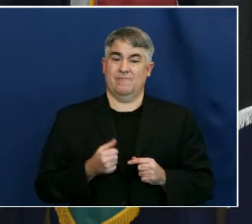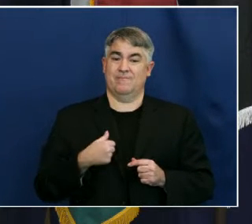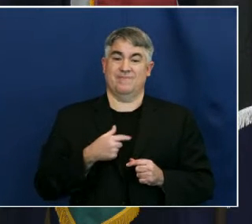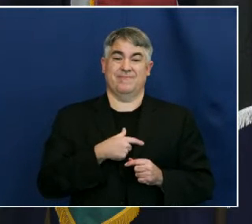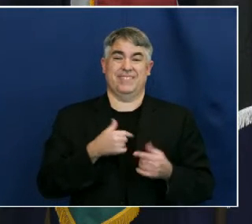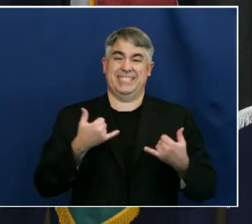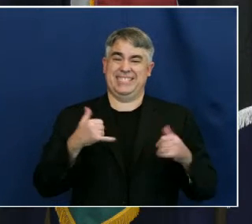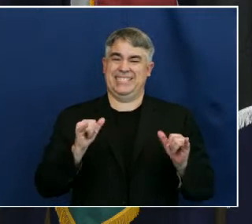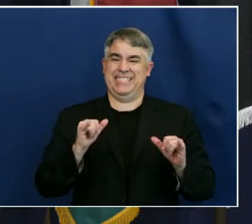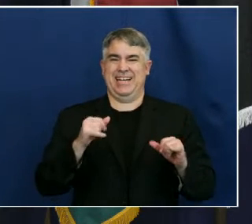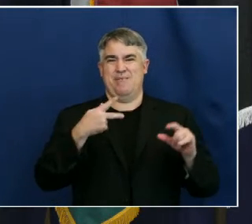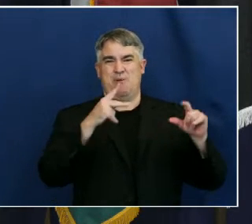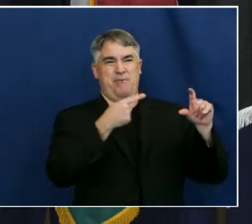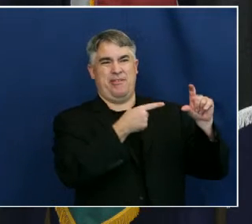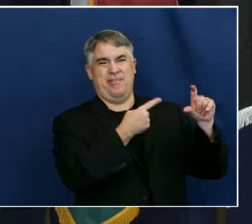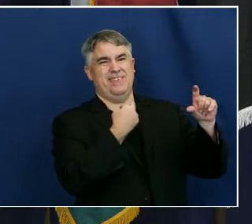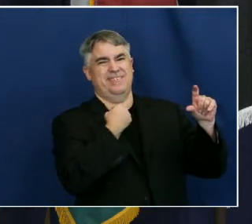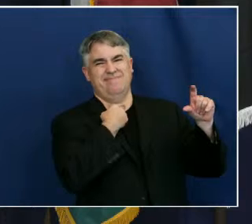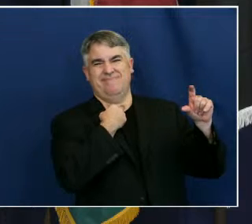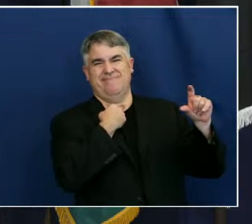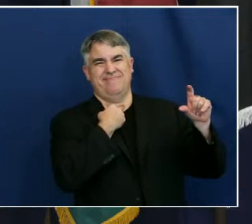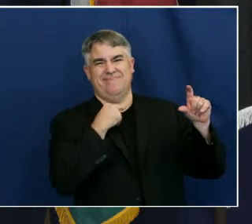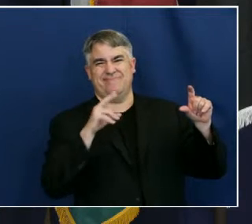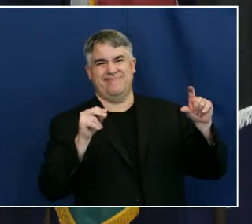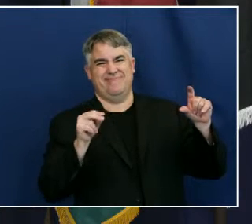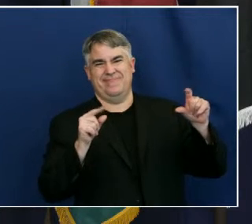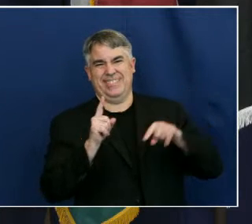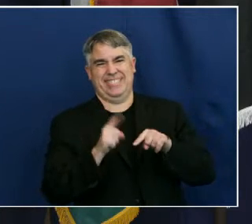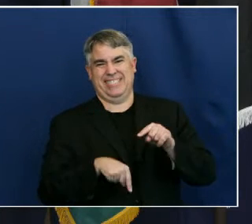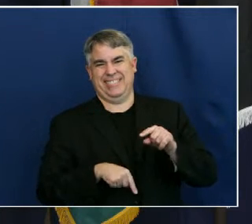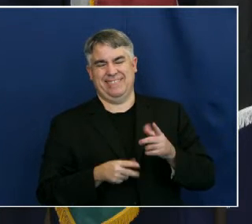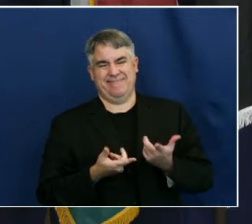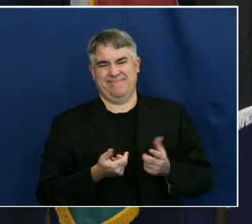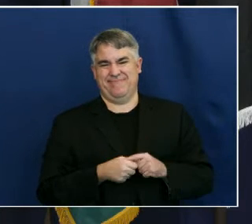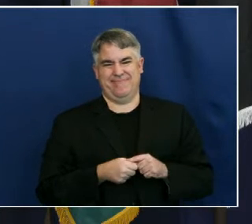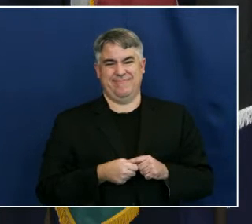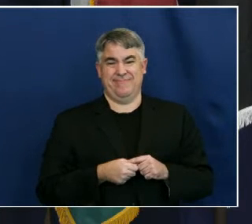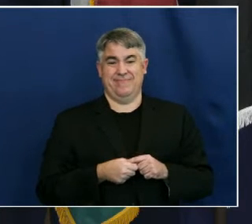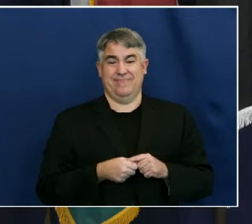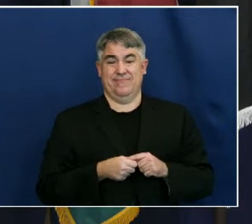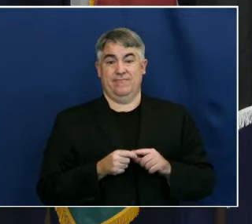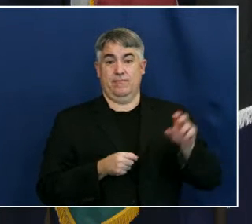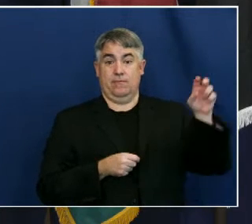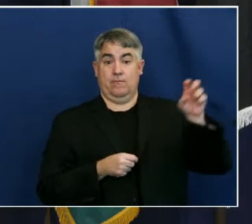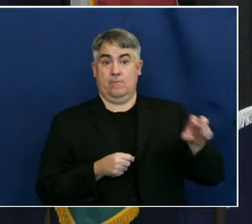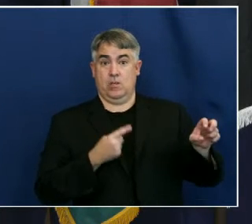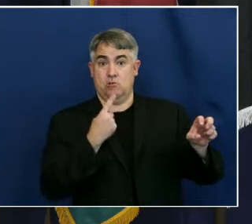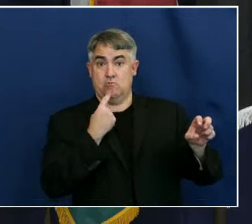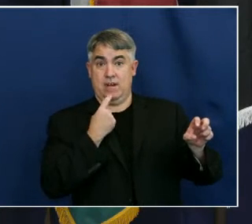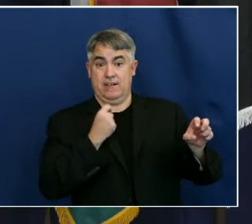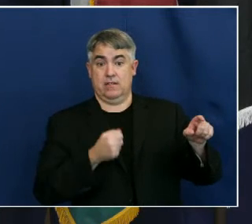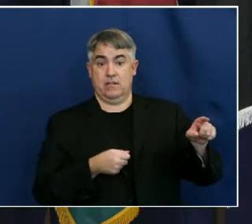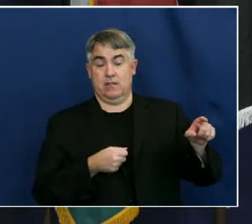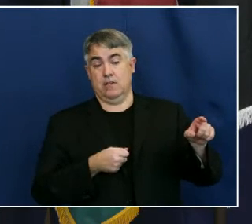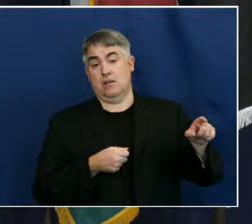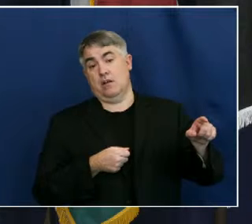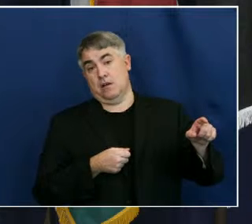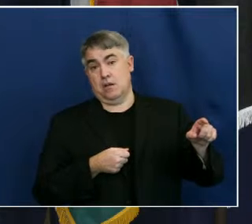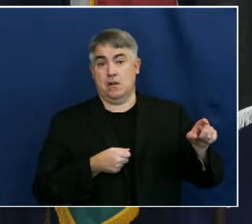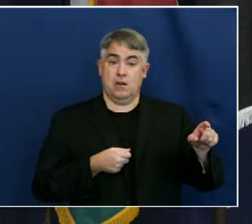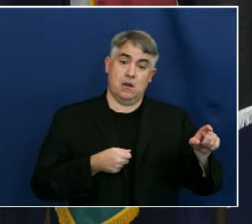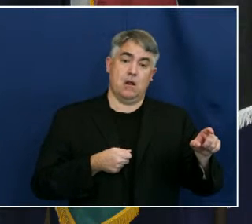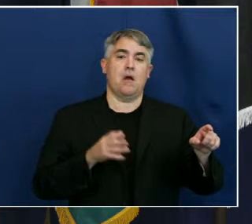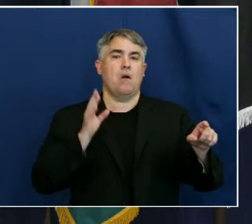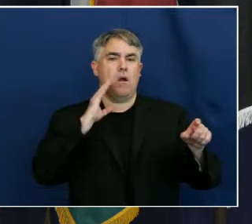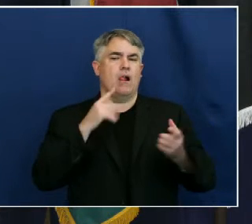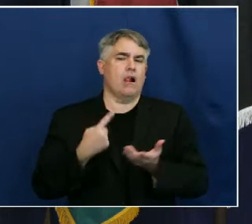tier. So when we reduce to a lower tier, we will have discussions with